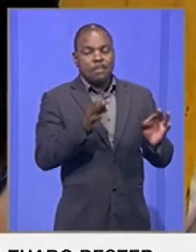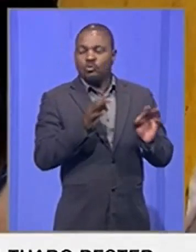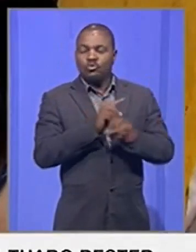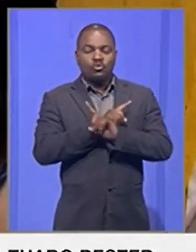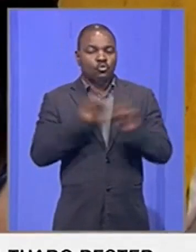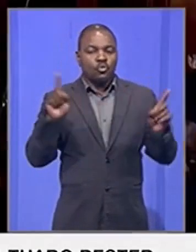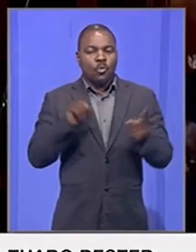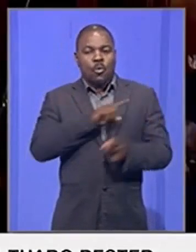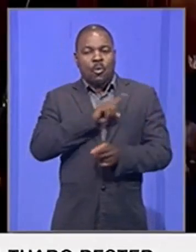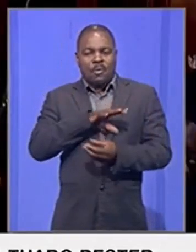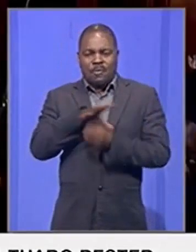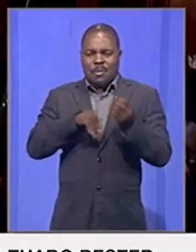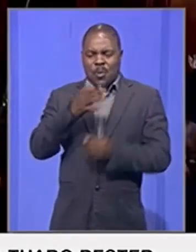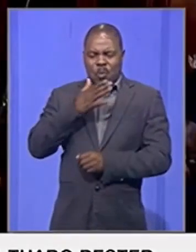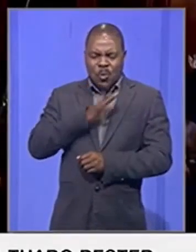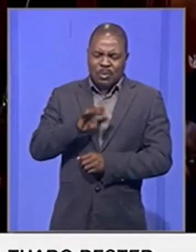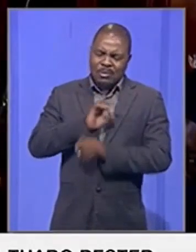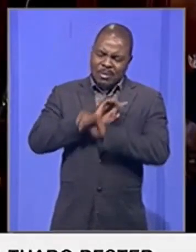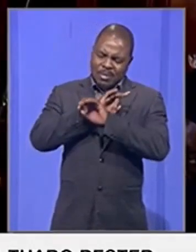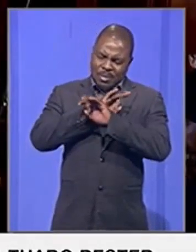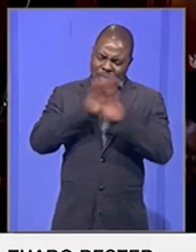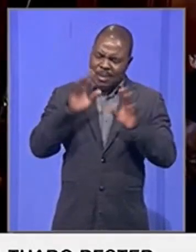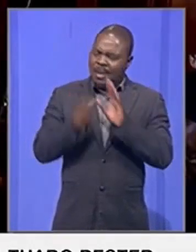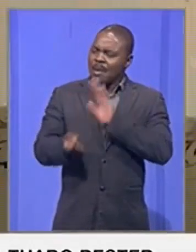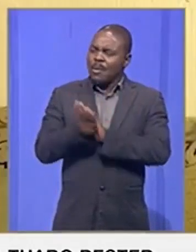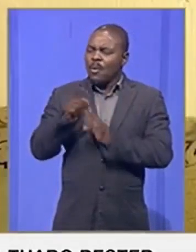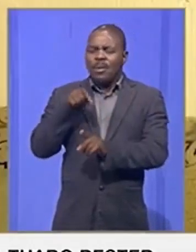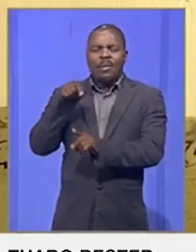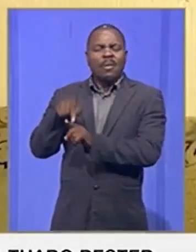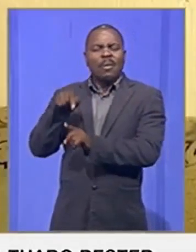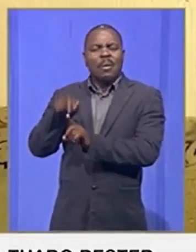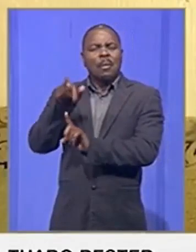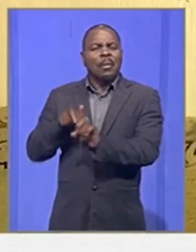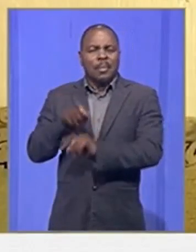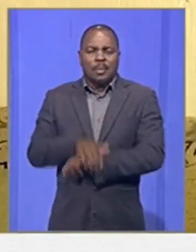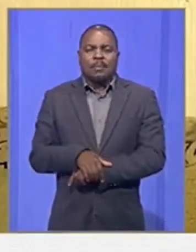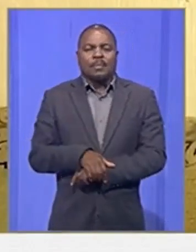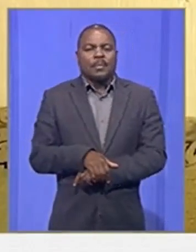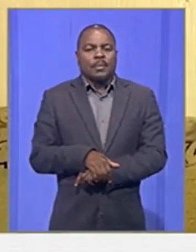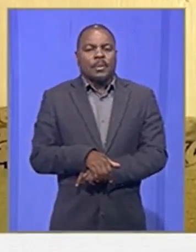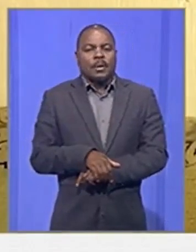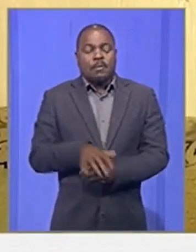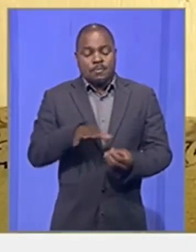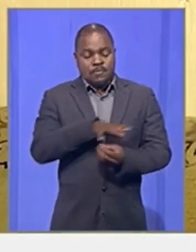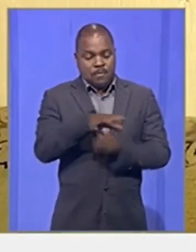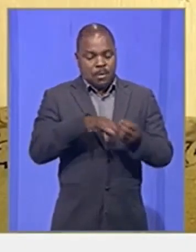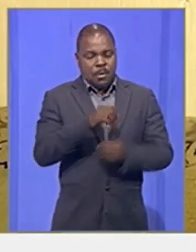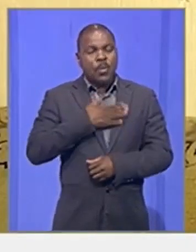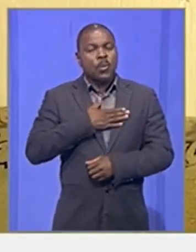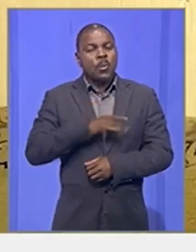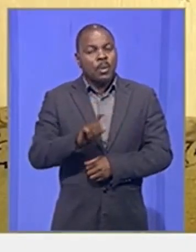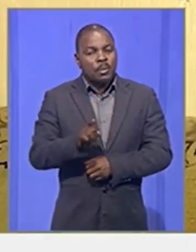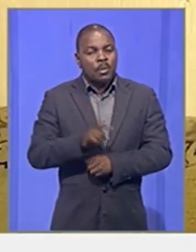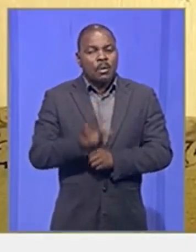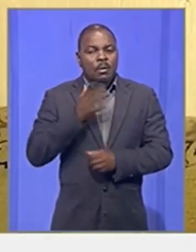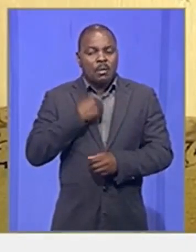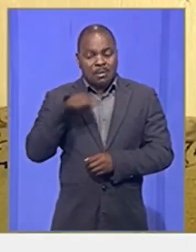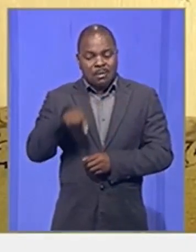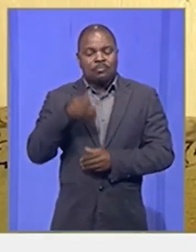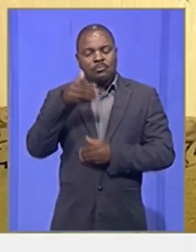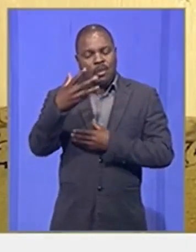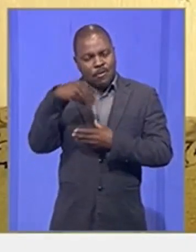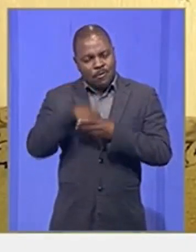lo tlhoka dikarabo gore go diragetseng ka Katlego mme re lakatsa re le lelapa gore re tswele pele re be karolo ya leeto